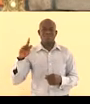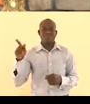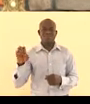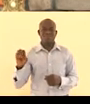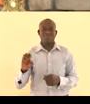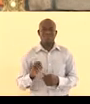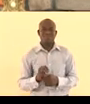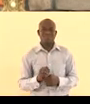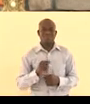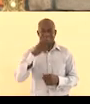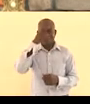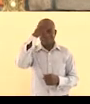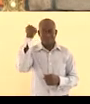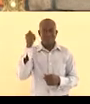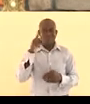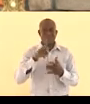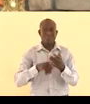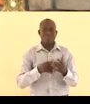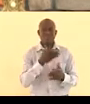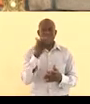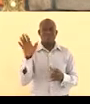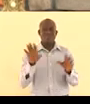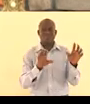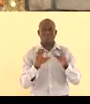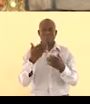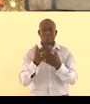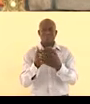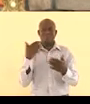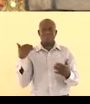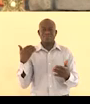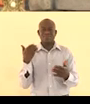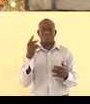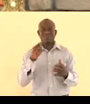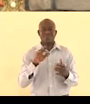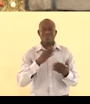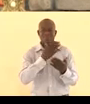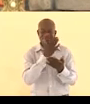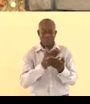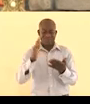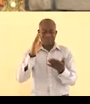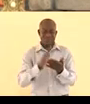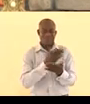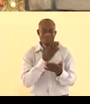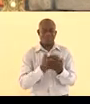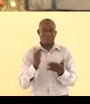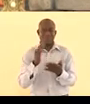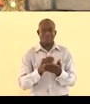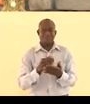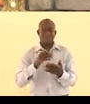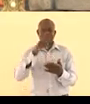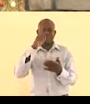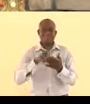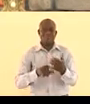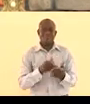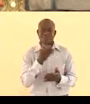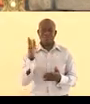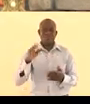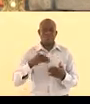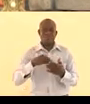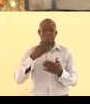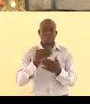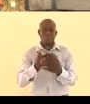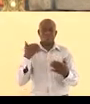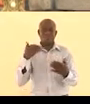instrumentalized. Because what they did before they sang that song, what they are going to do after singing that